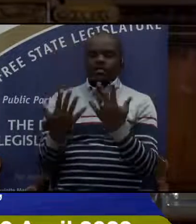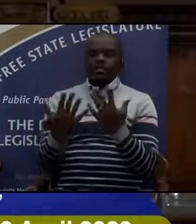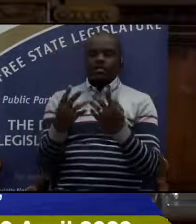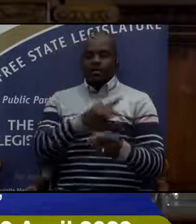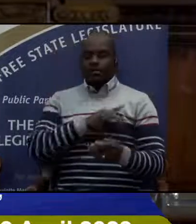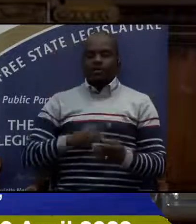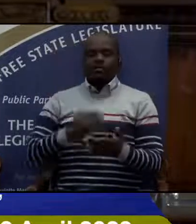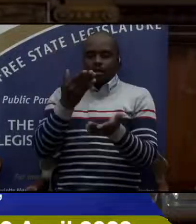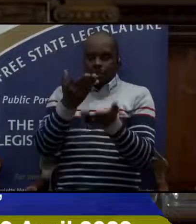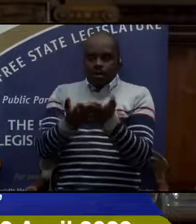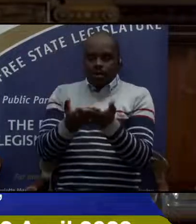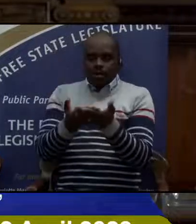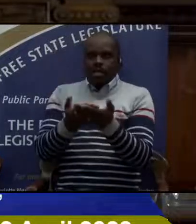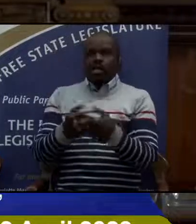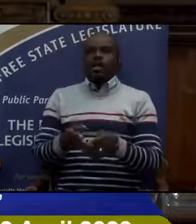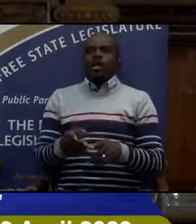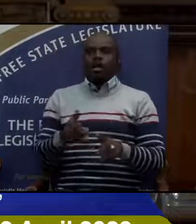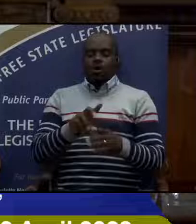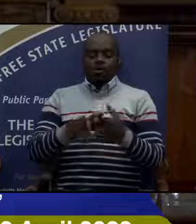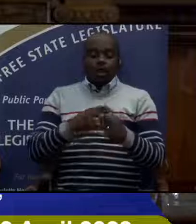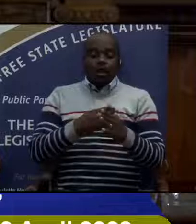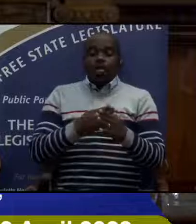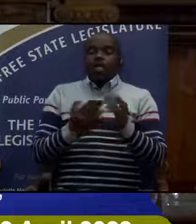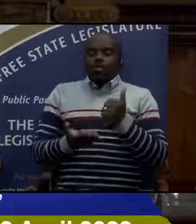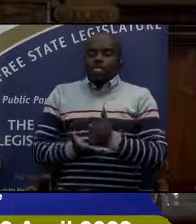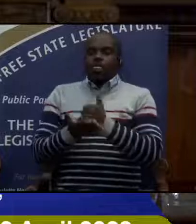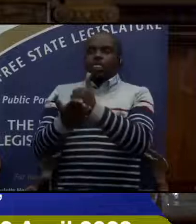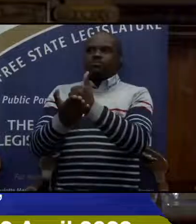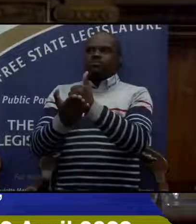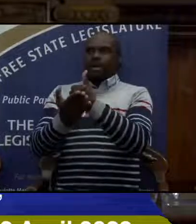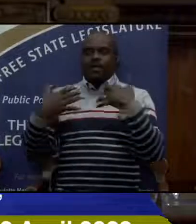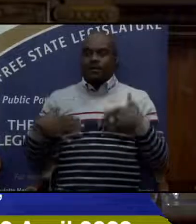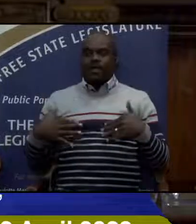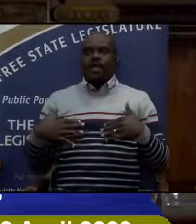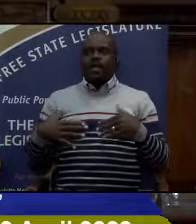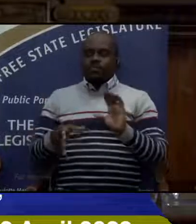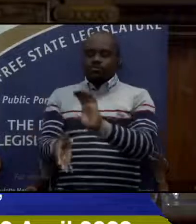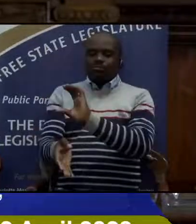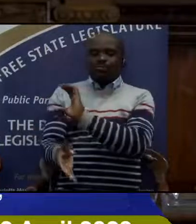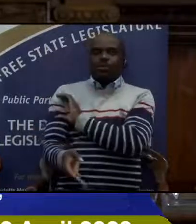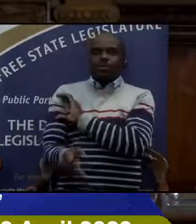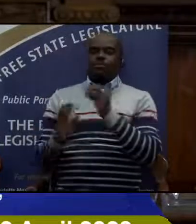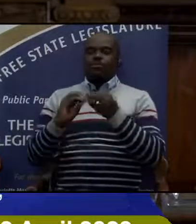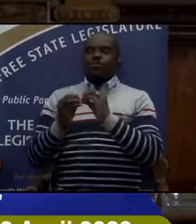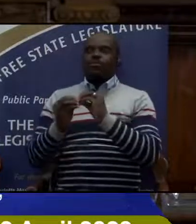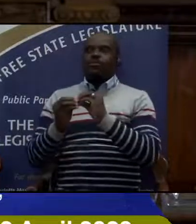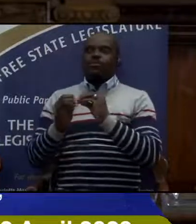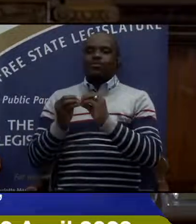the injustice that were committed against our people. We furthermore,